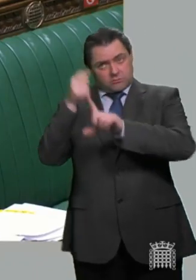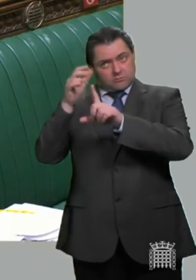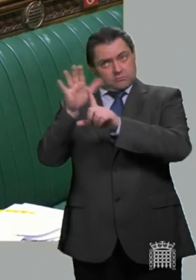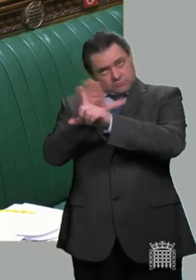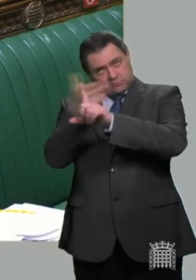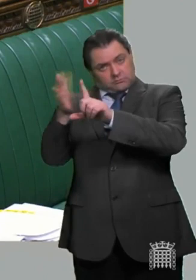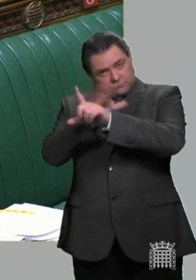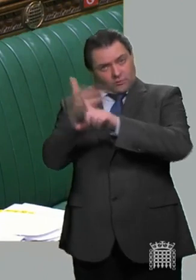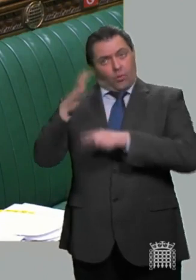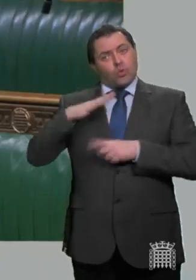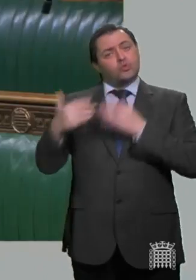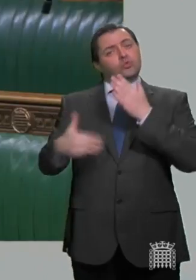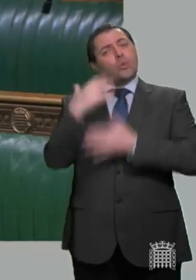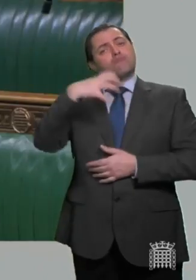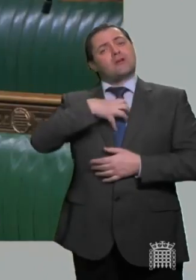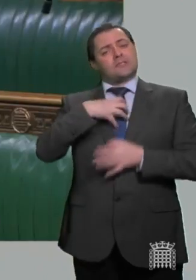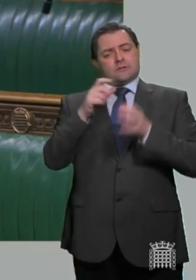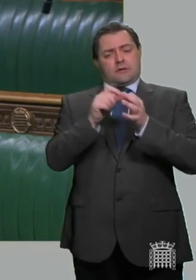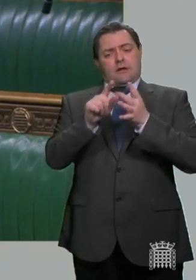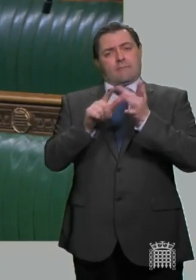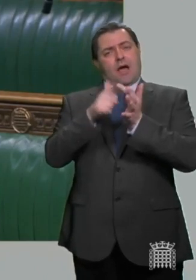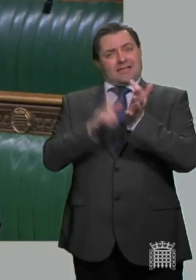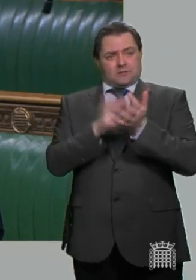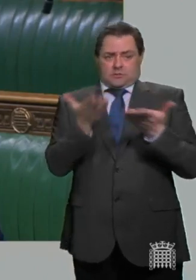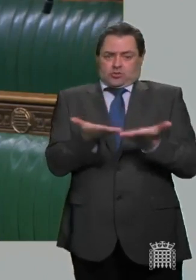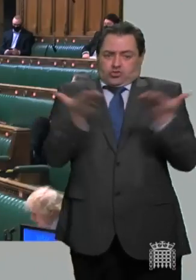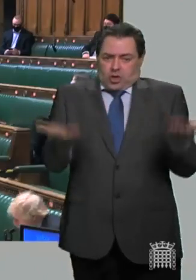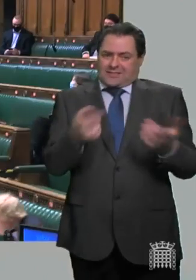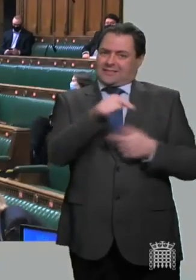persuade President Biden to deliver justice for Harry?